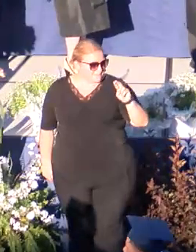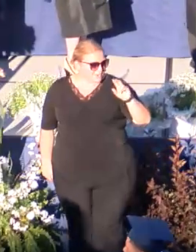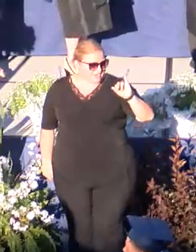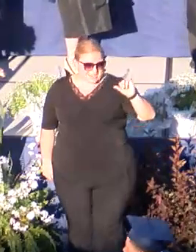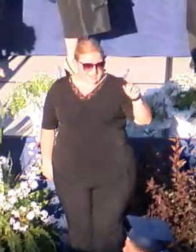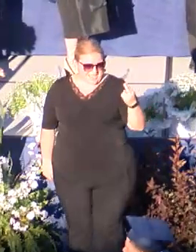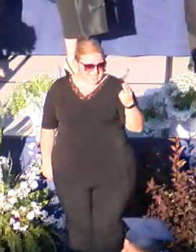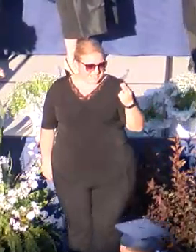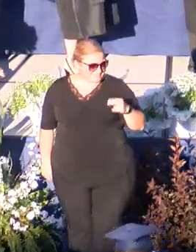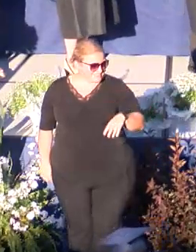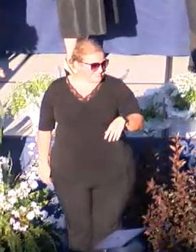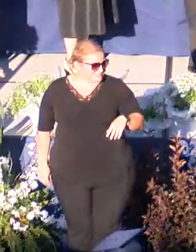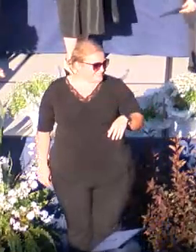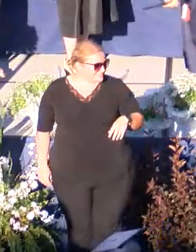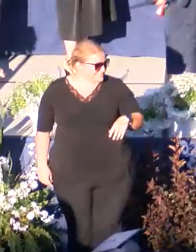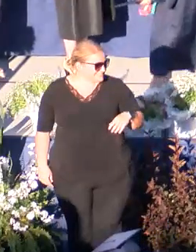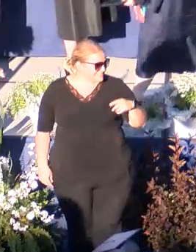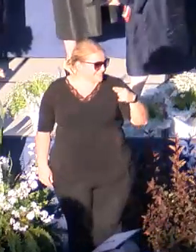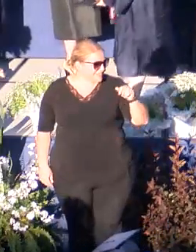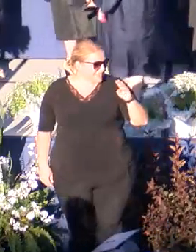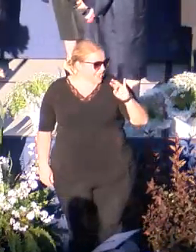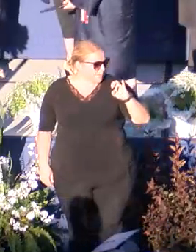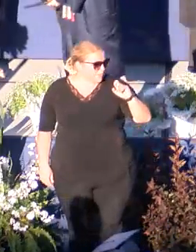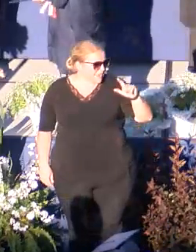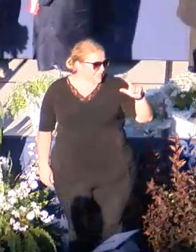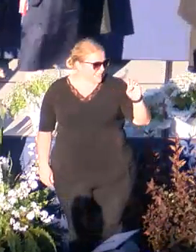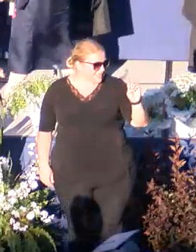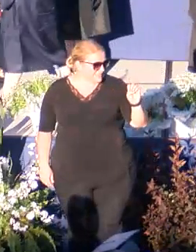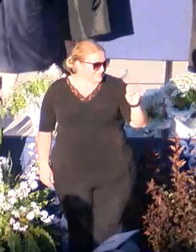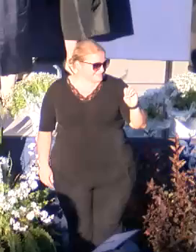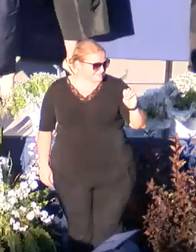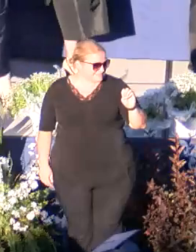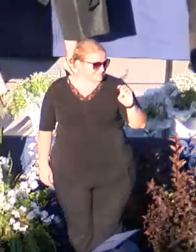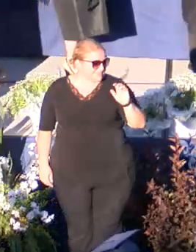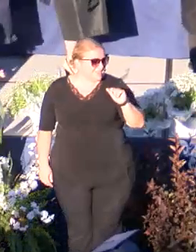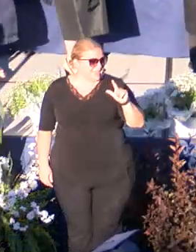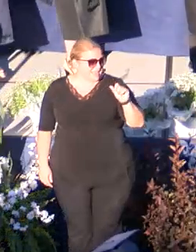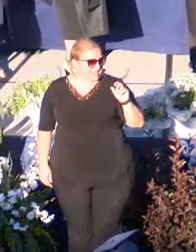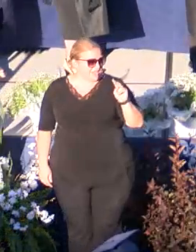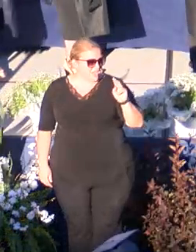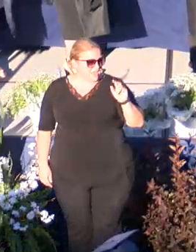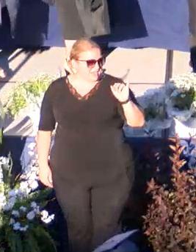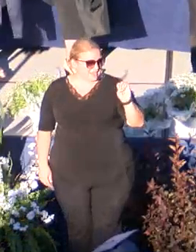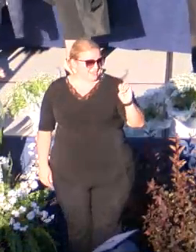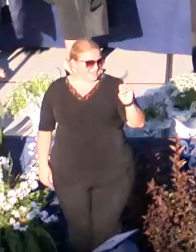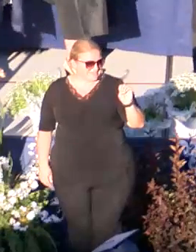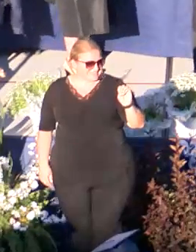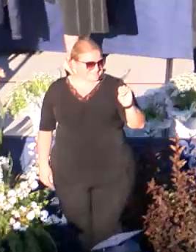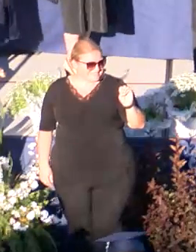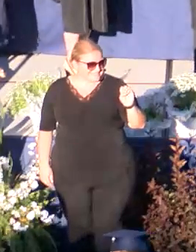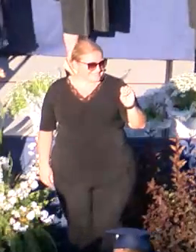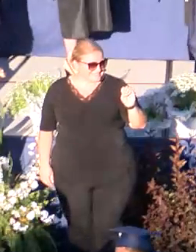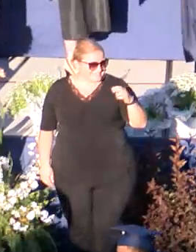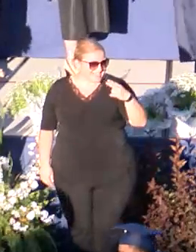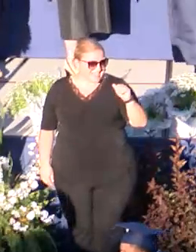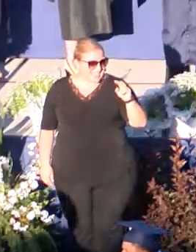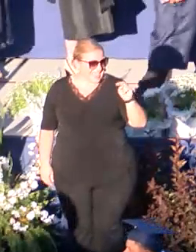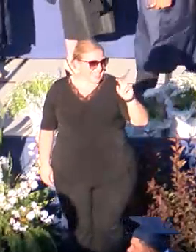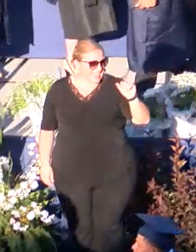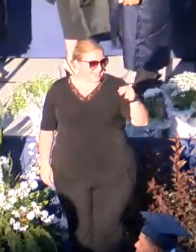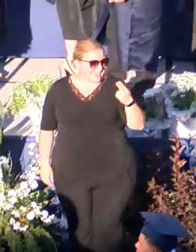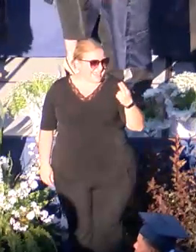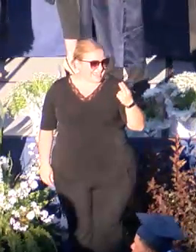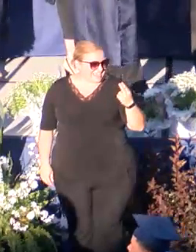Audelo. Rafael Vegas. Alani Verdin. Hannah Ray